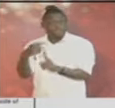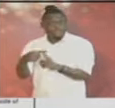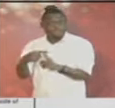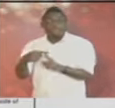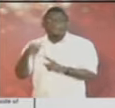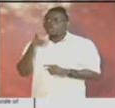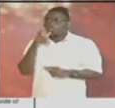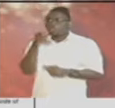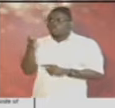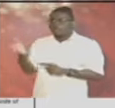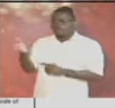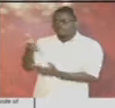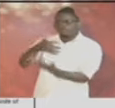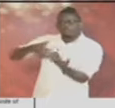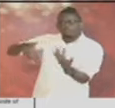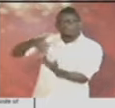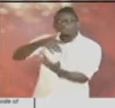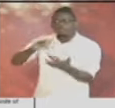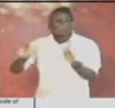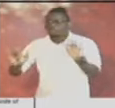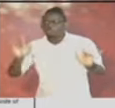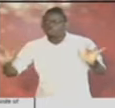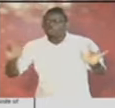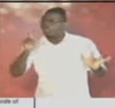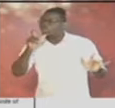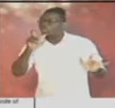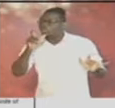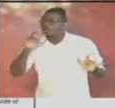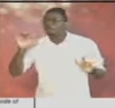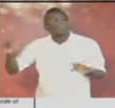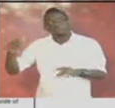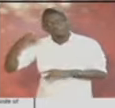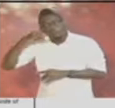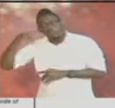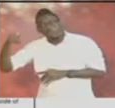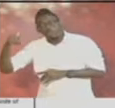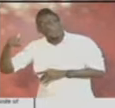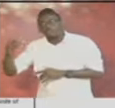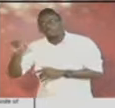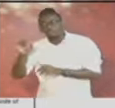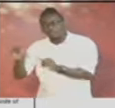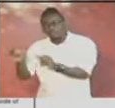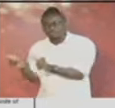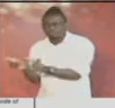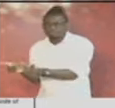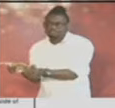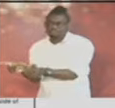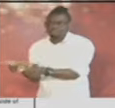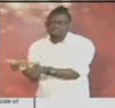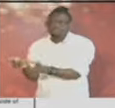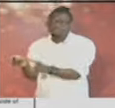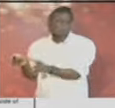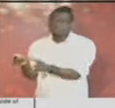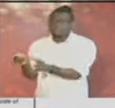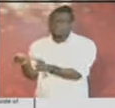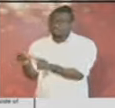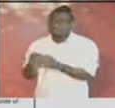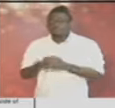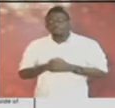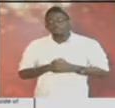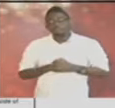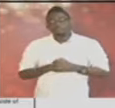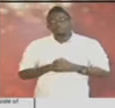them if they themselves become infected, as we are seeing happens quite frequently, using this